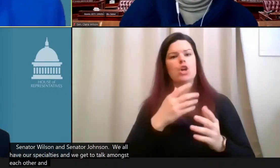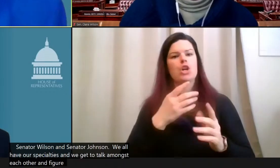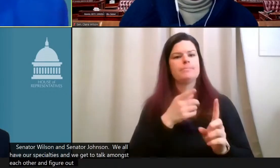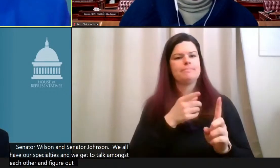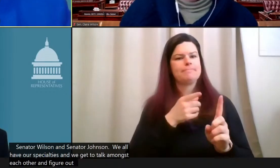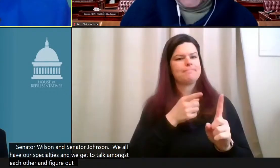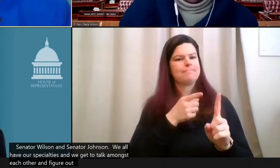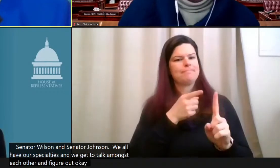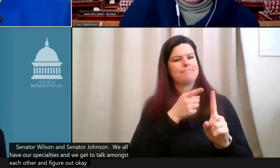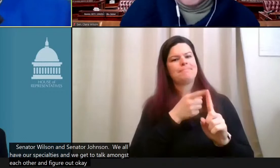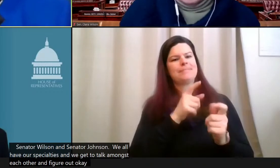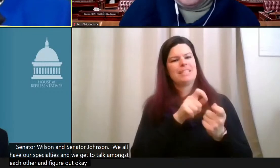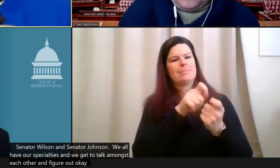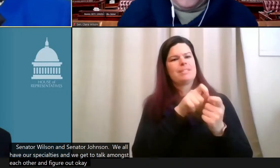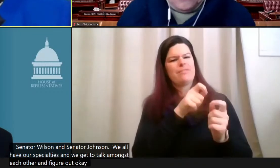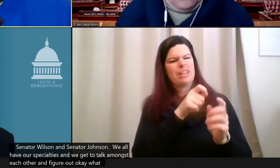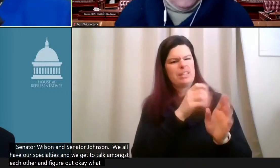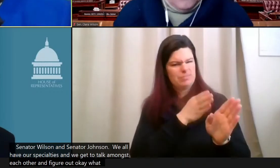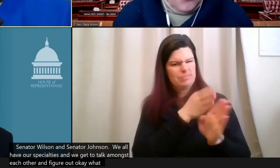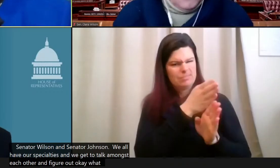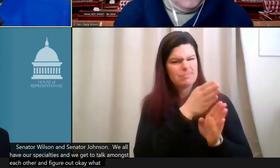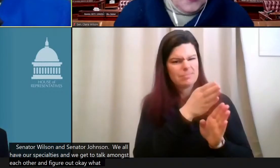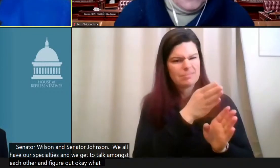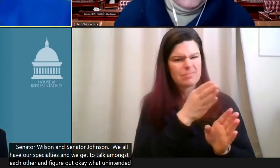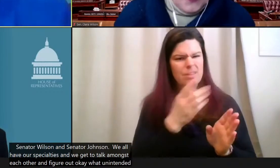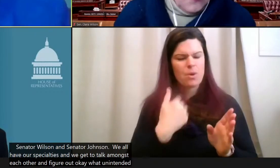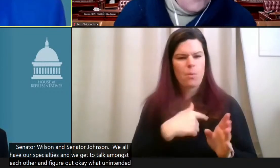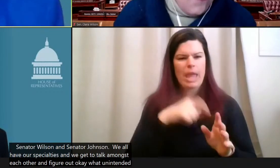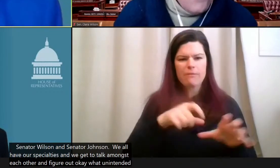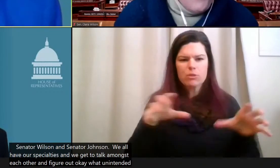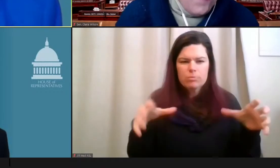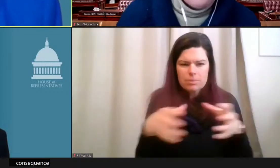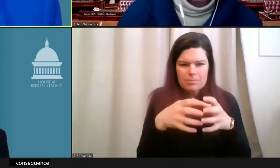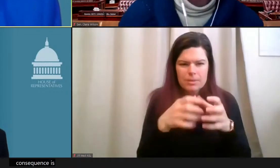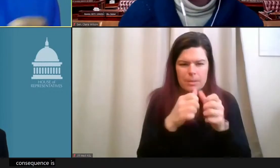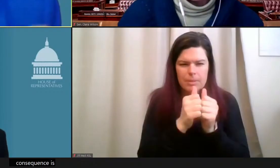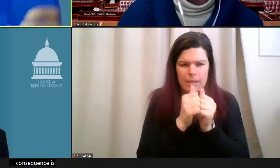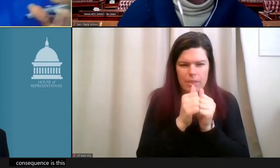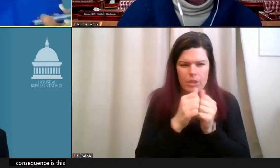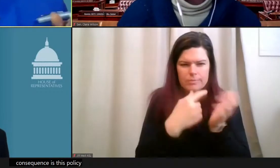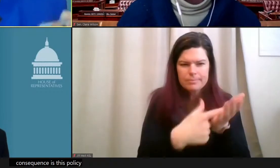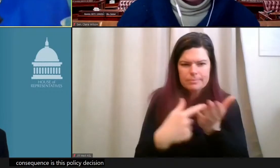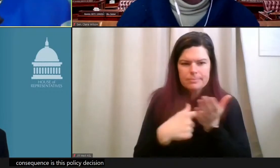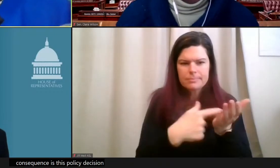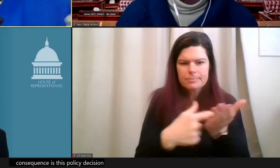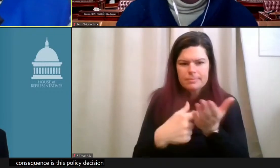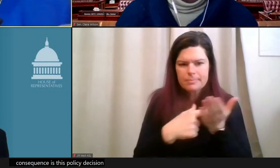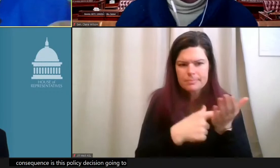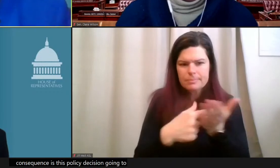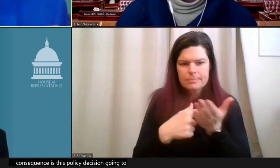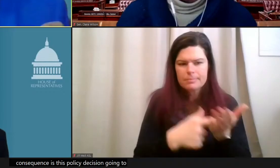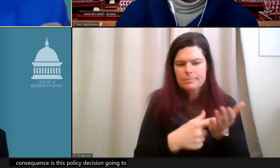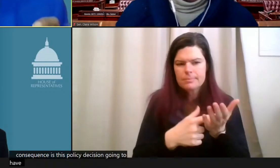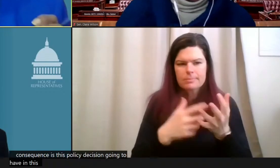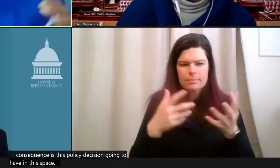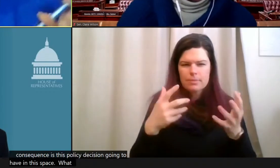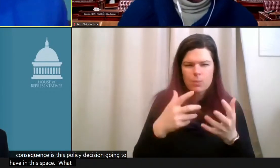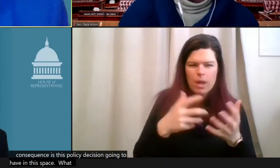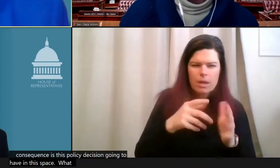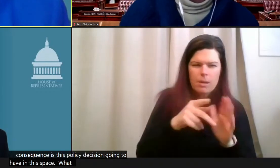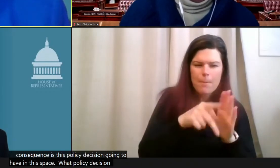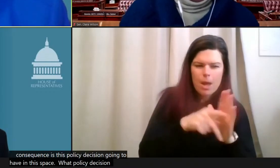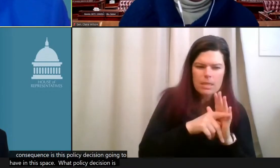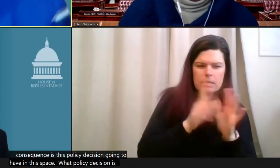consequences is this policy decision going to have in this space? What policy decision is going to have